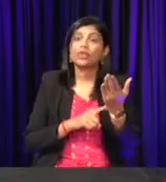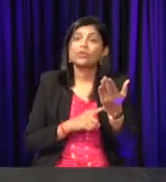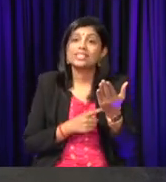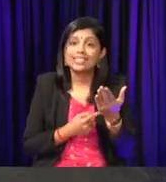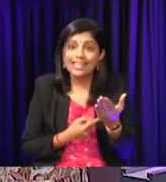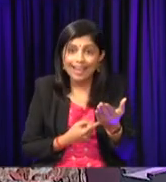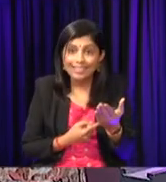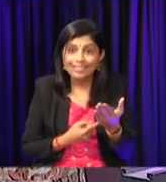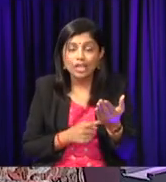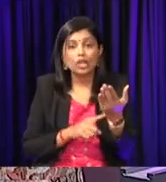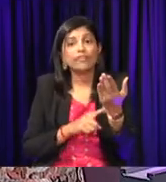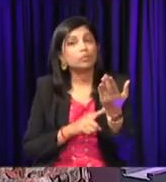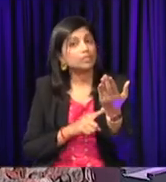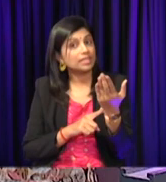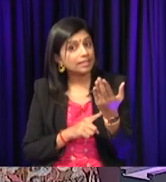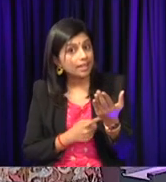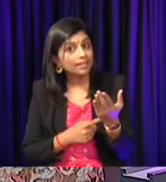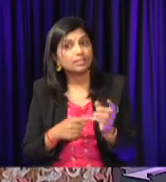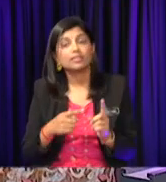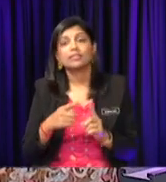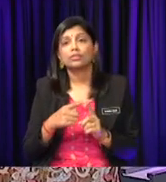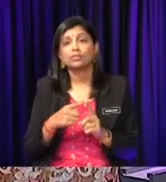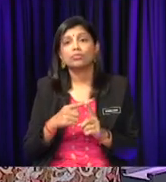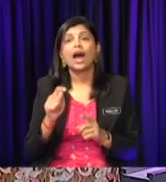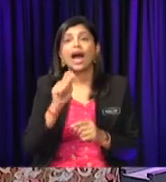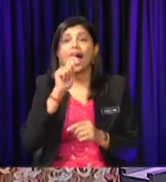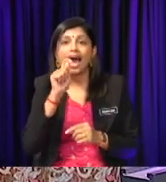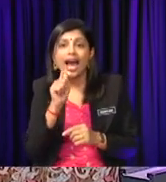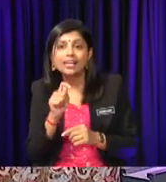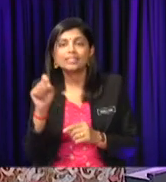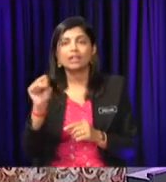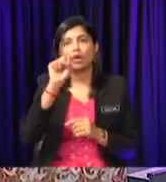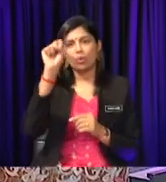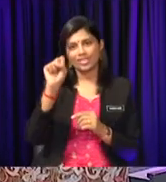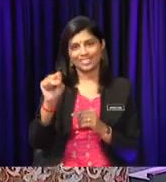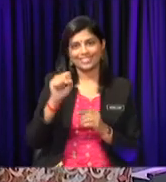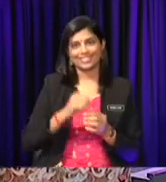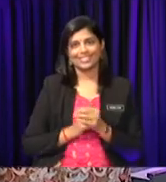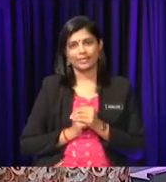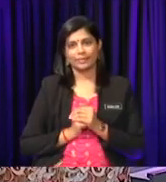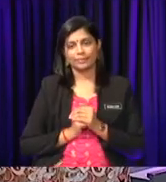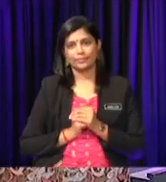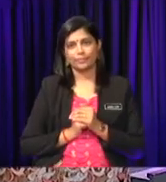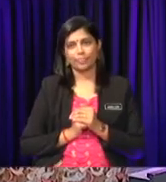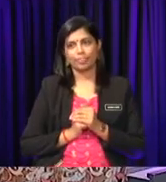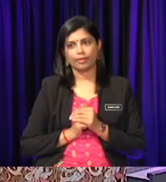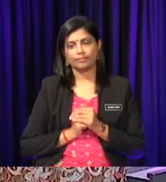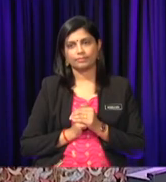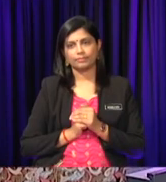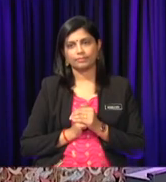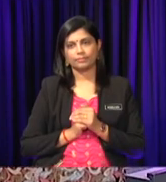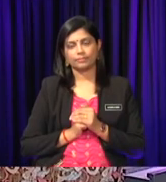You need to have that pair work and roles. Okay? Mm. Now, of course, this is a test and you are